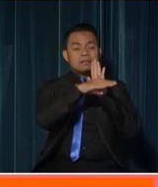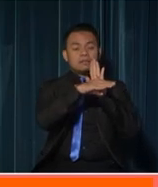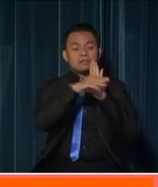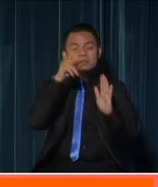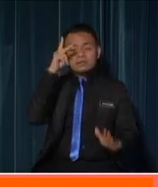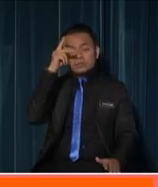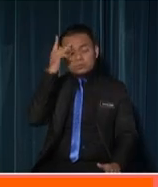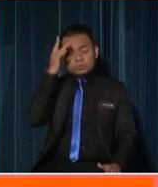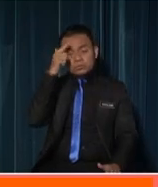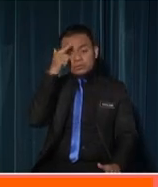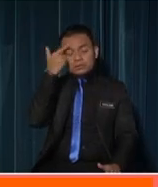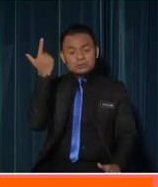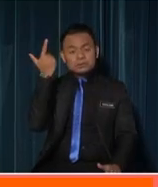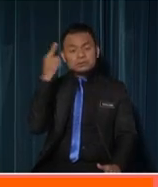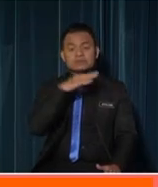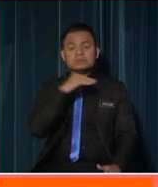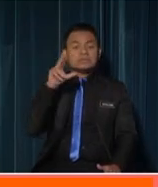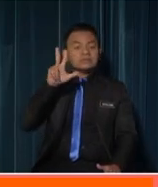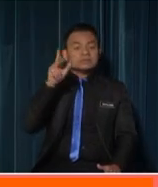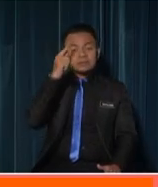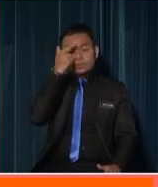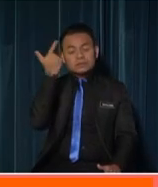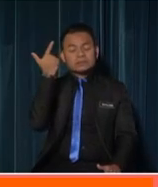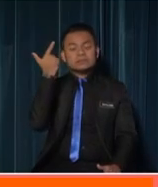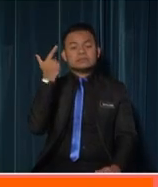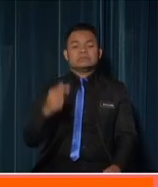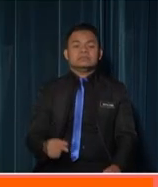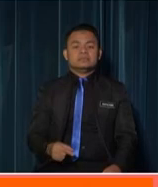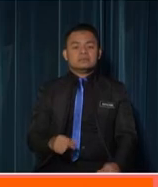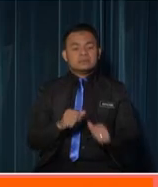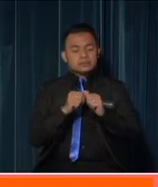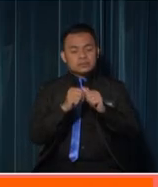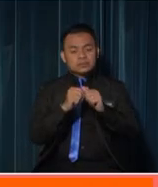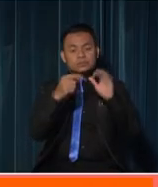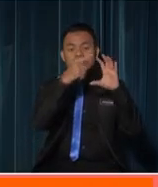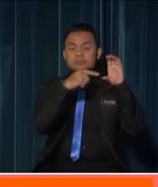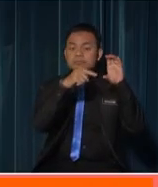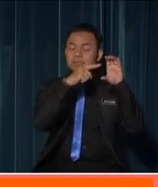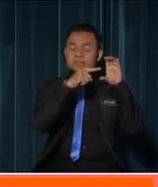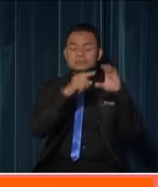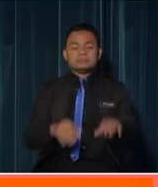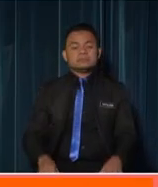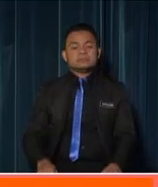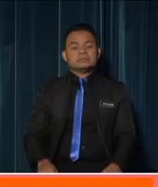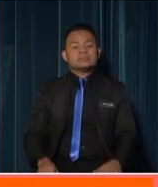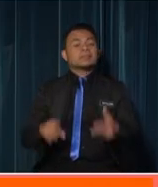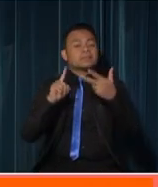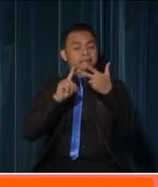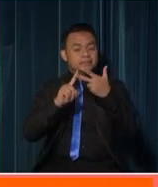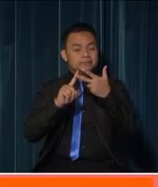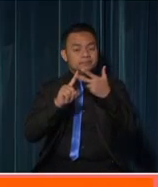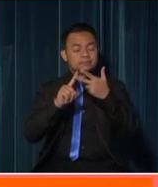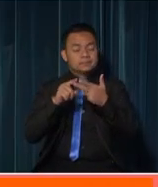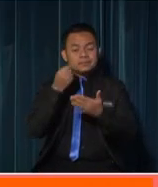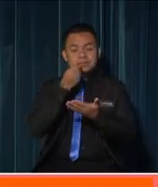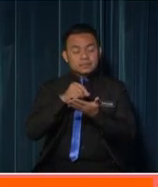the clock face. Third, say and write time in hour, half